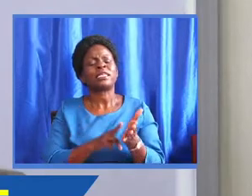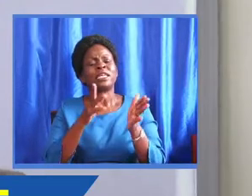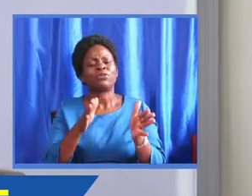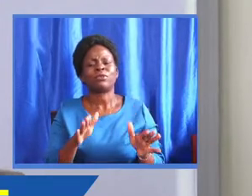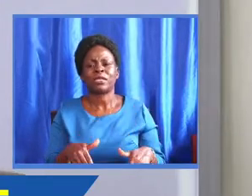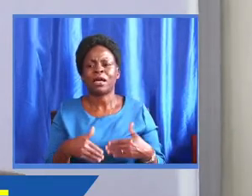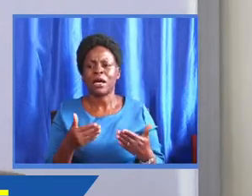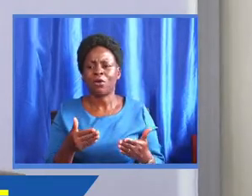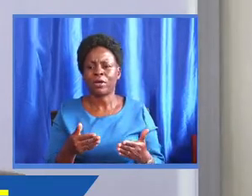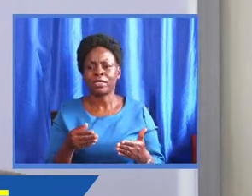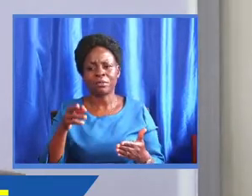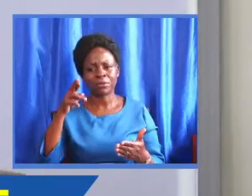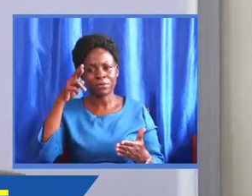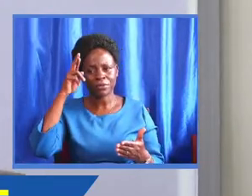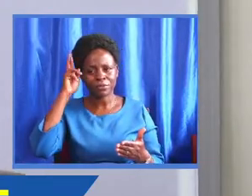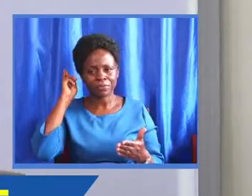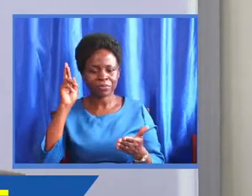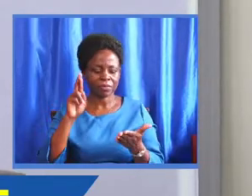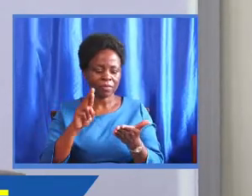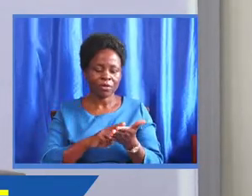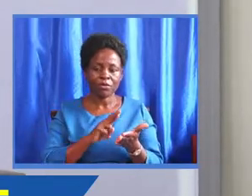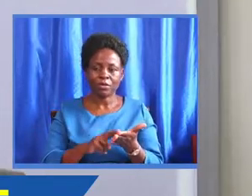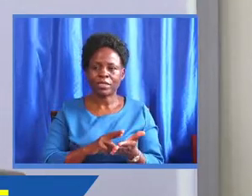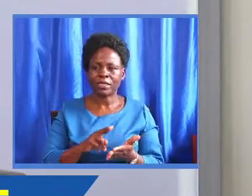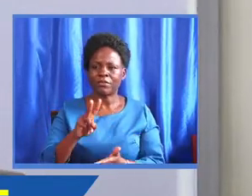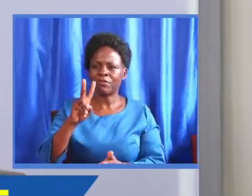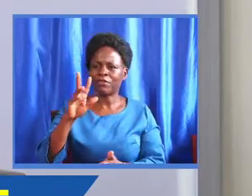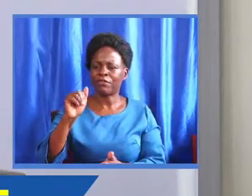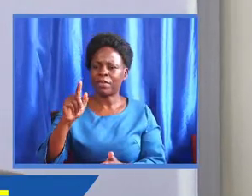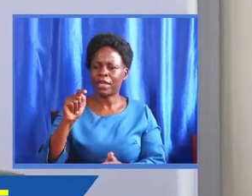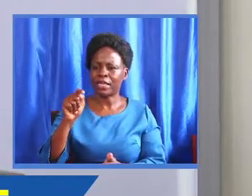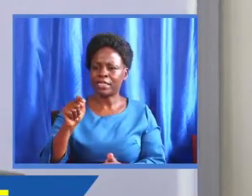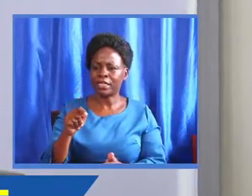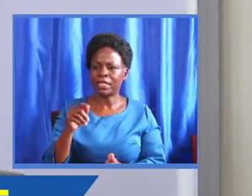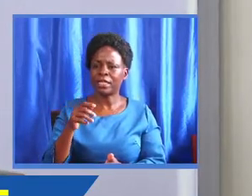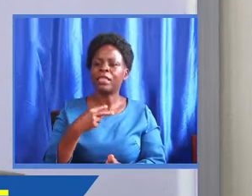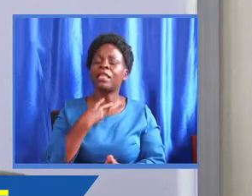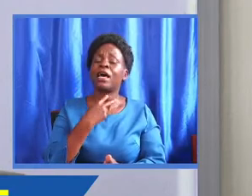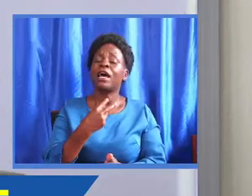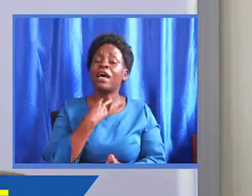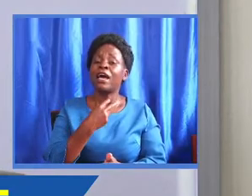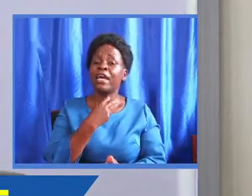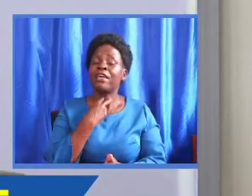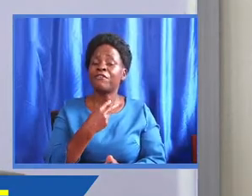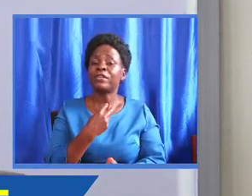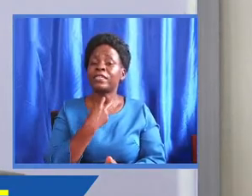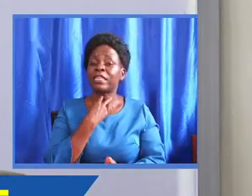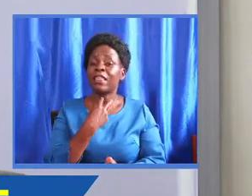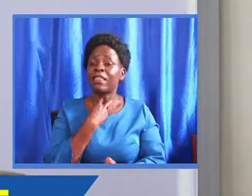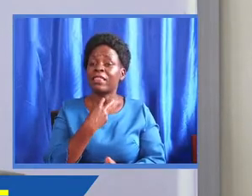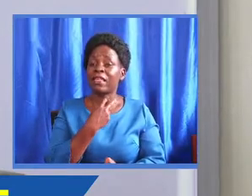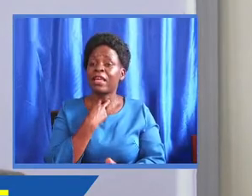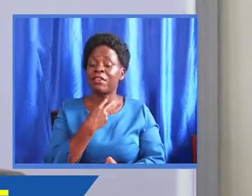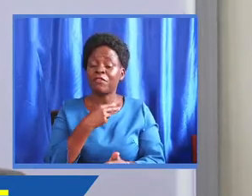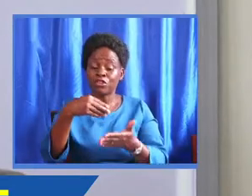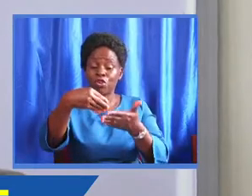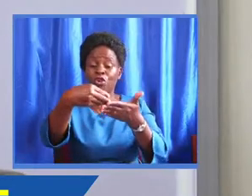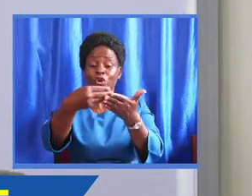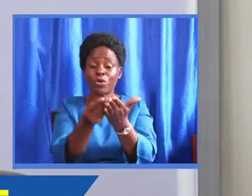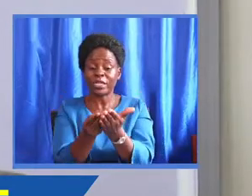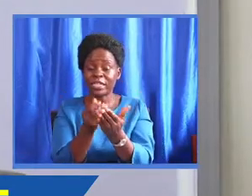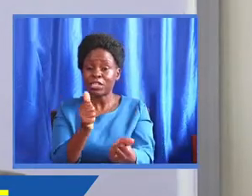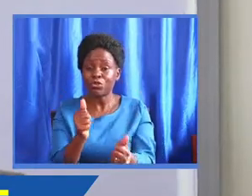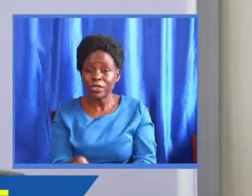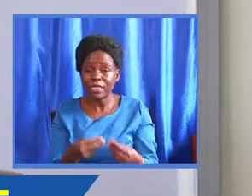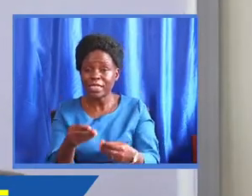you're a boutique and you're registered for VAT, this invoice or this receipt that is given